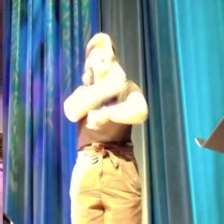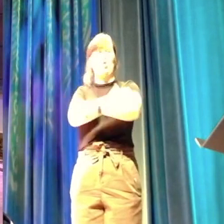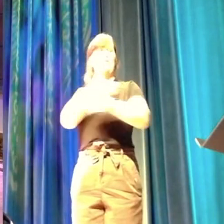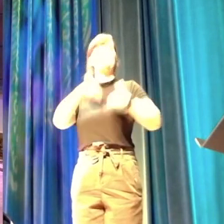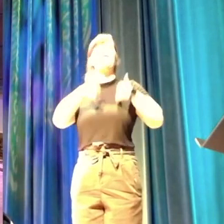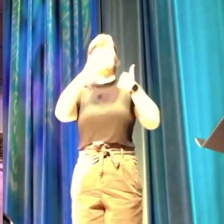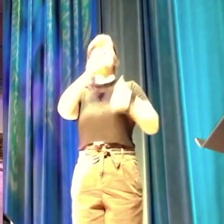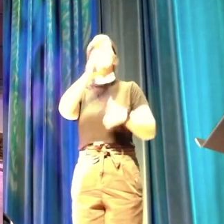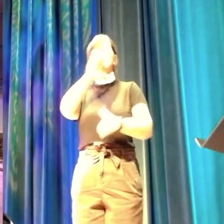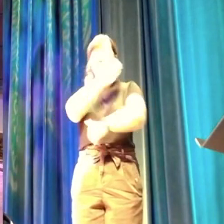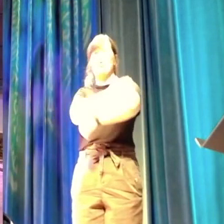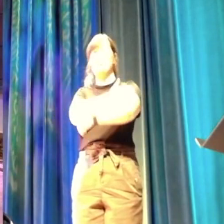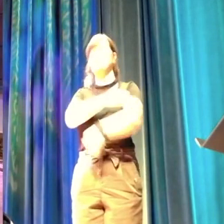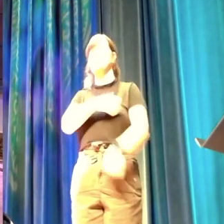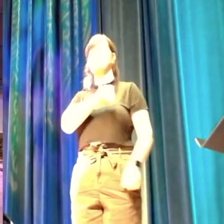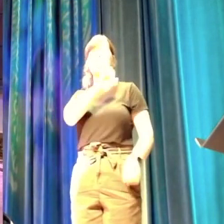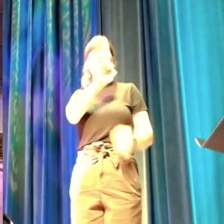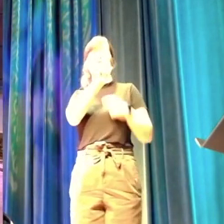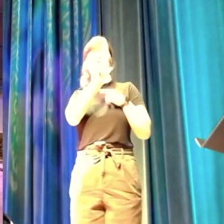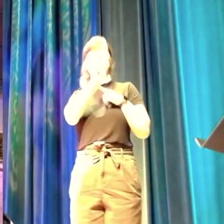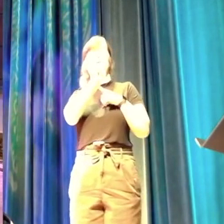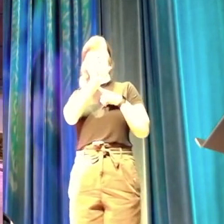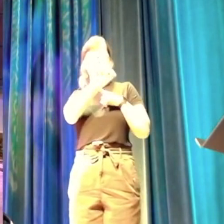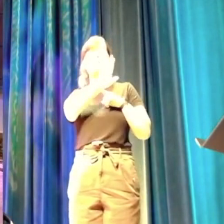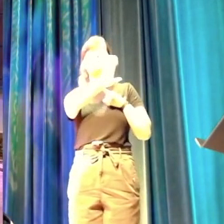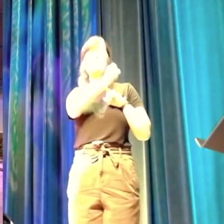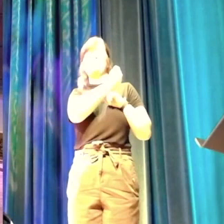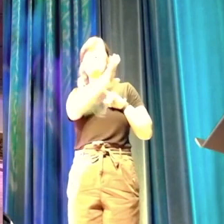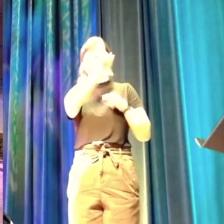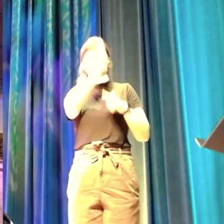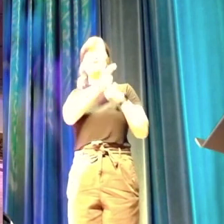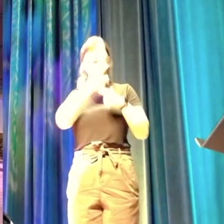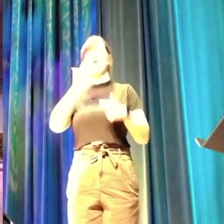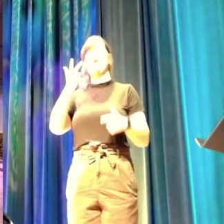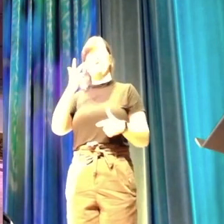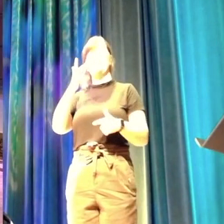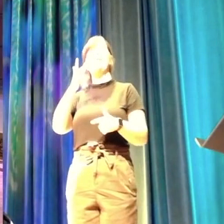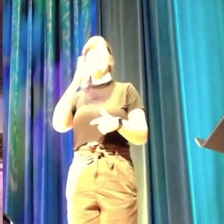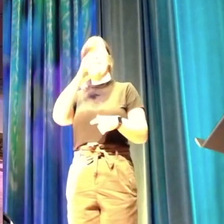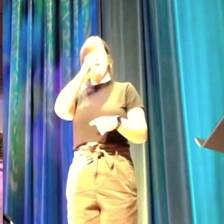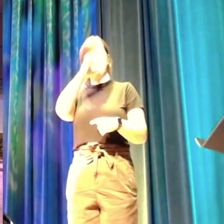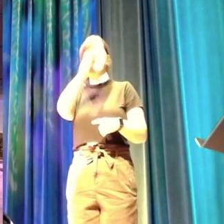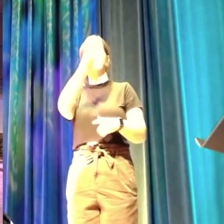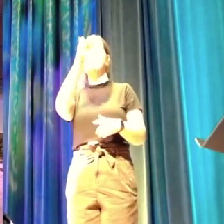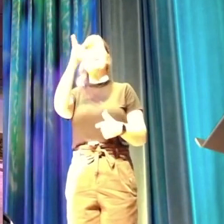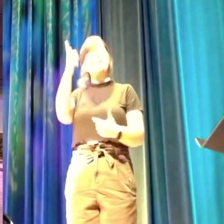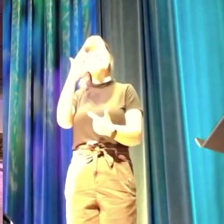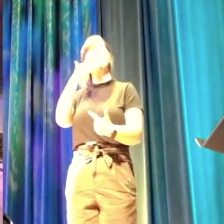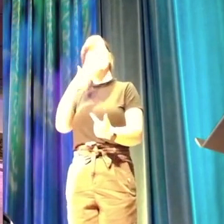Young's sister. And here are three of his grandkids, and he wants his rent for him to accept on his behalf.